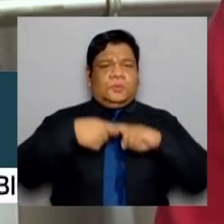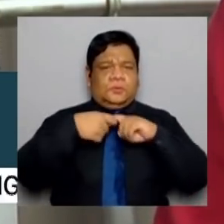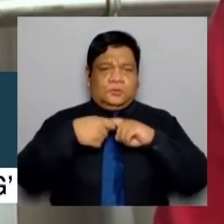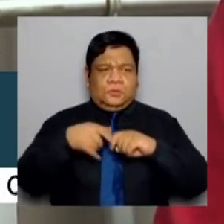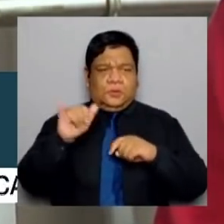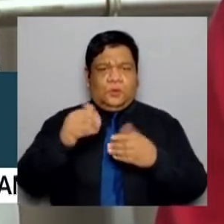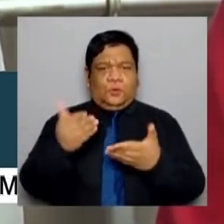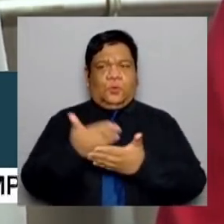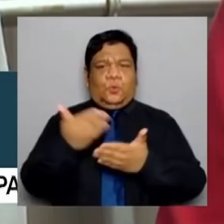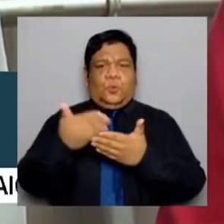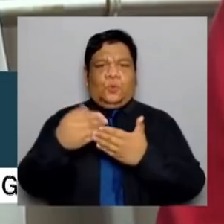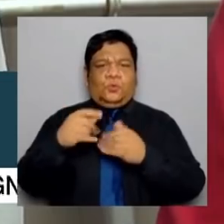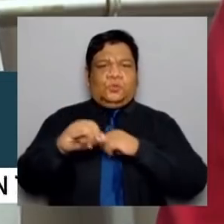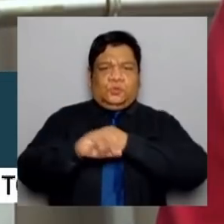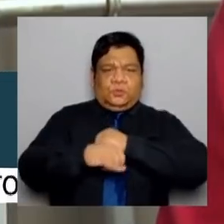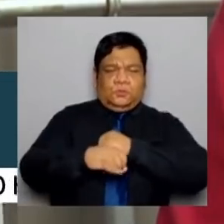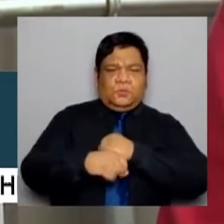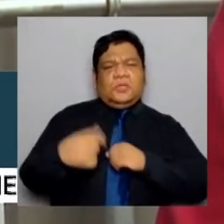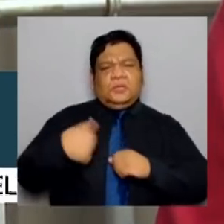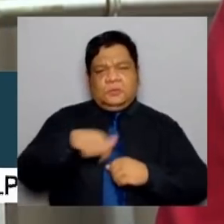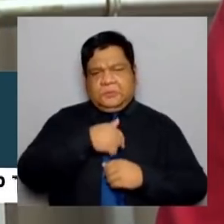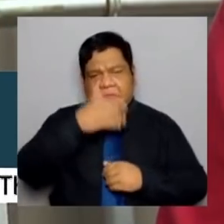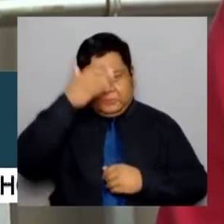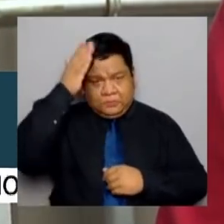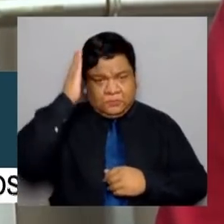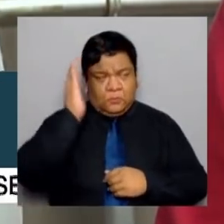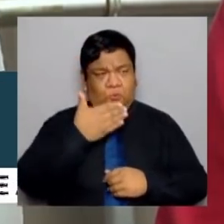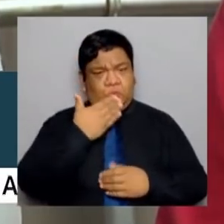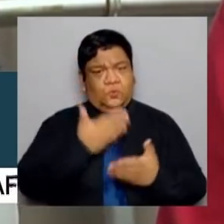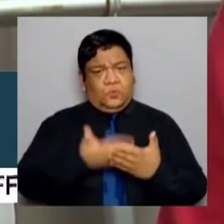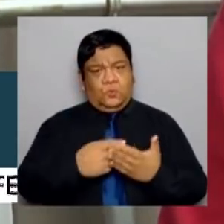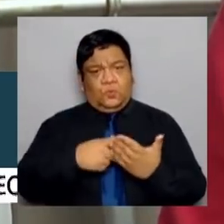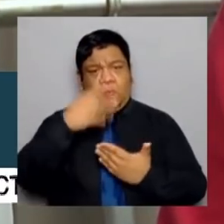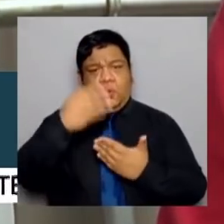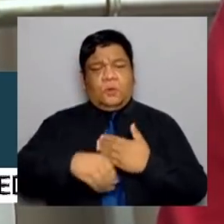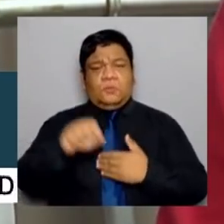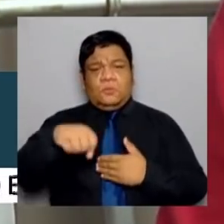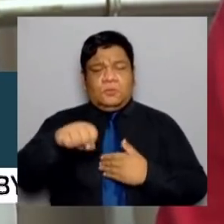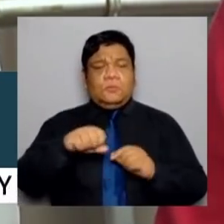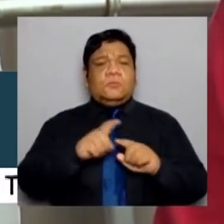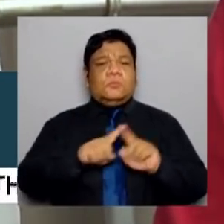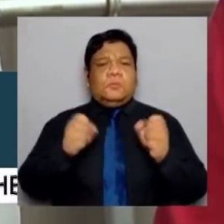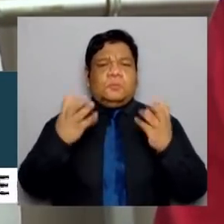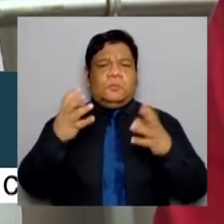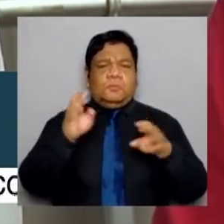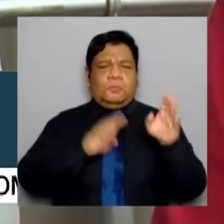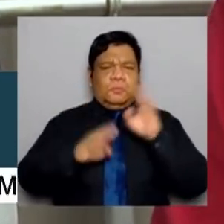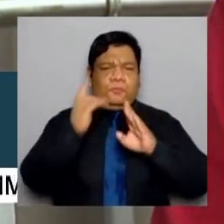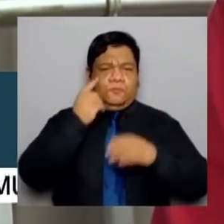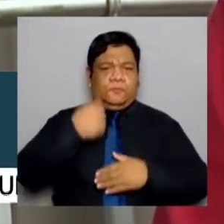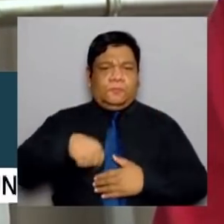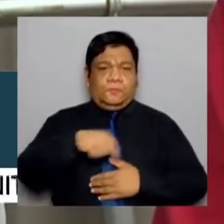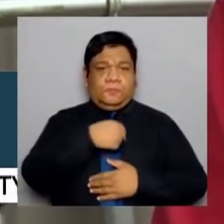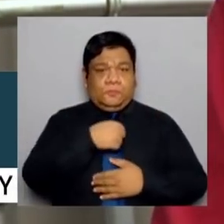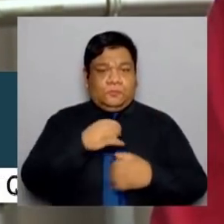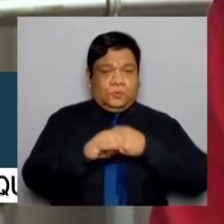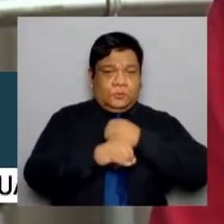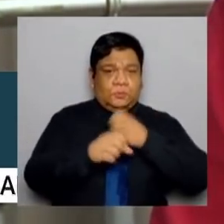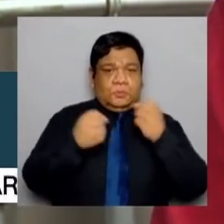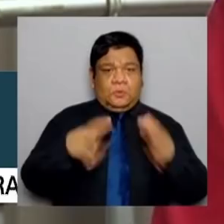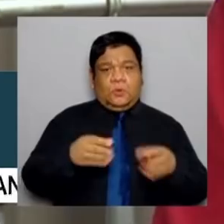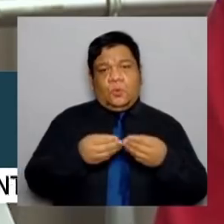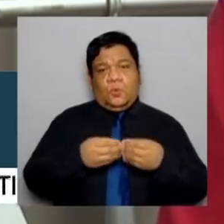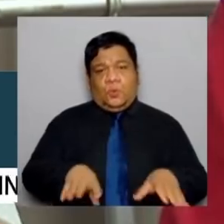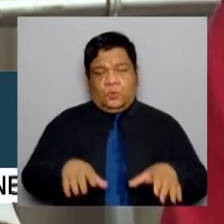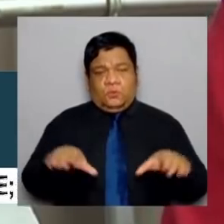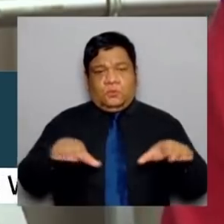naman po ang aming pakiusap. Maganda, pero napakaraming problema para sa amin. Dahil maraming mawawalan ng hanapbuhay.